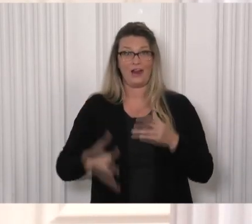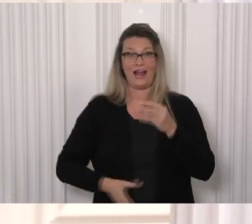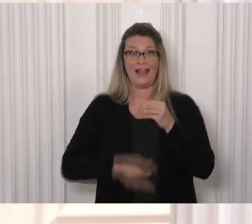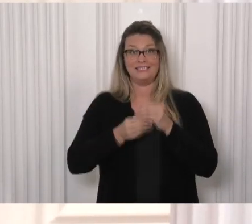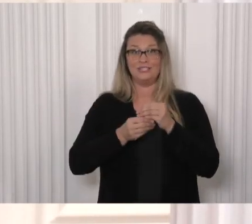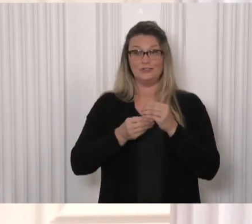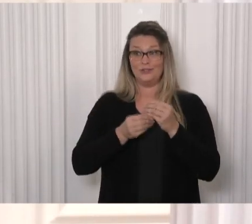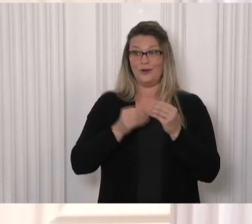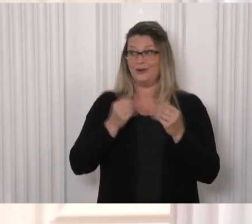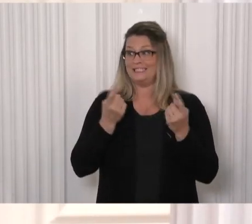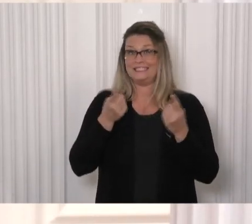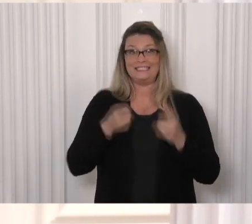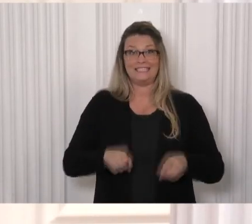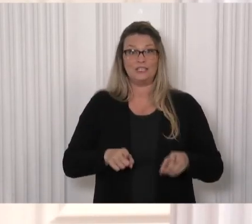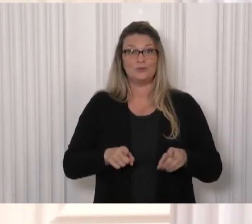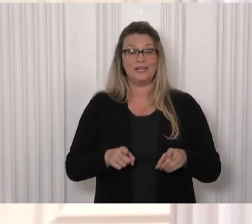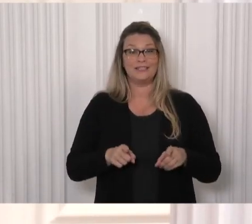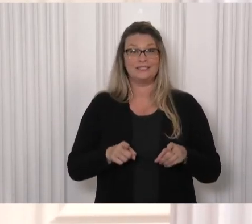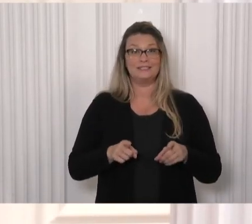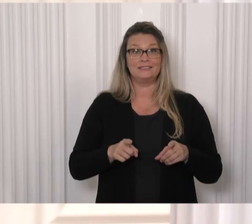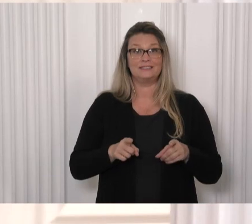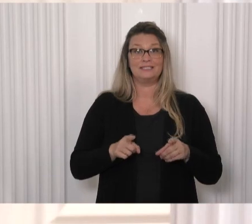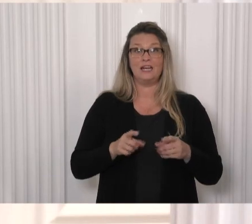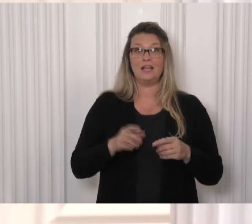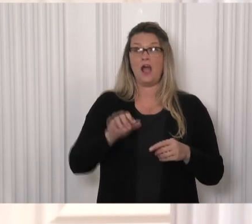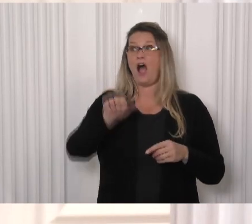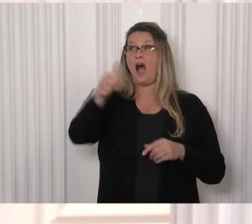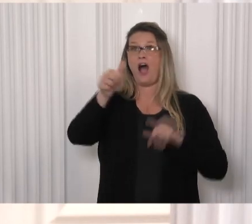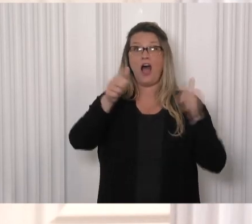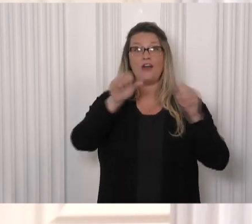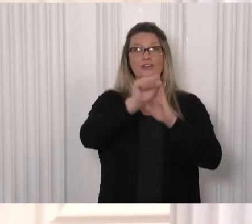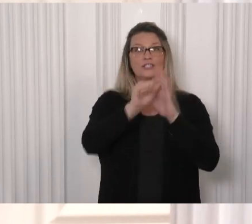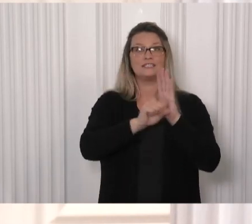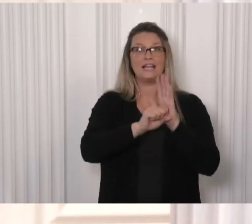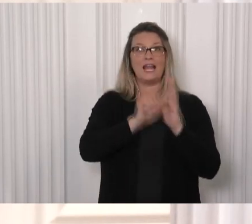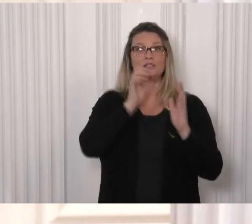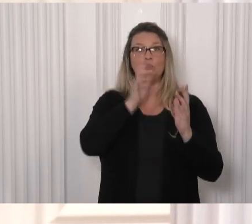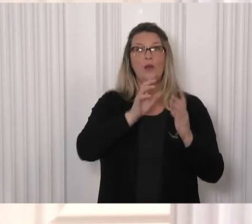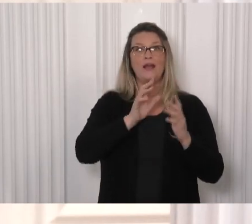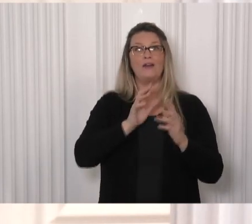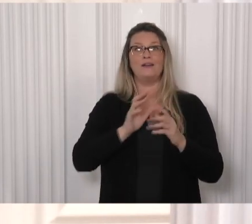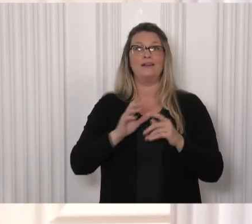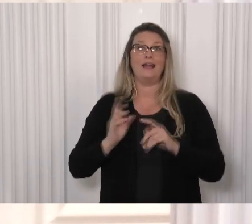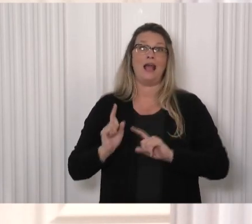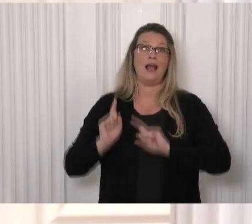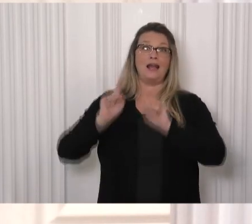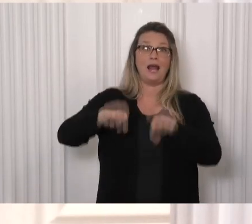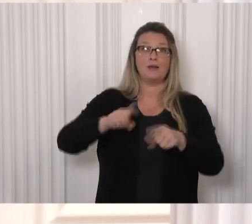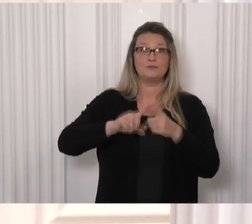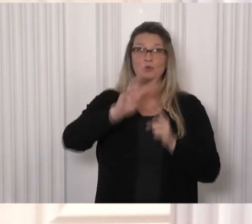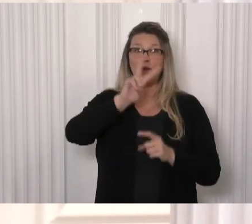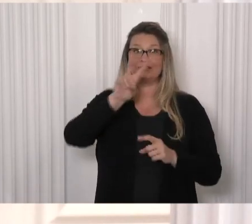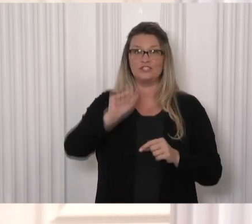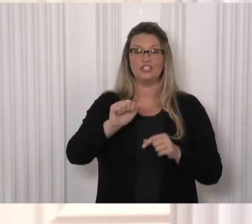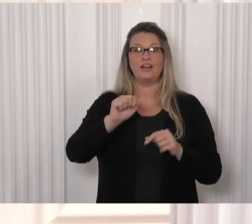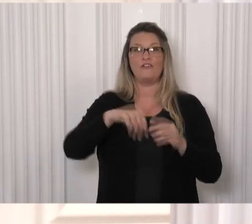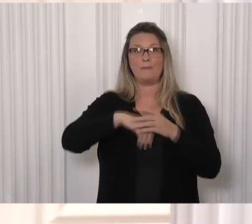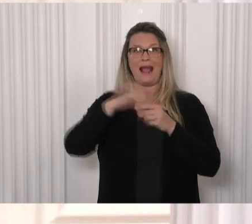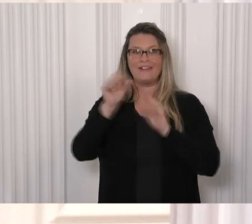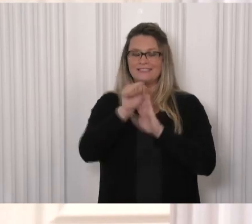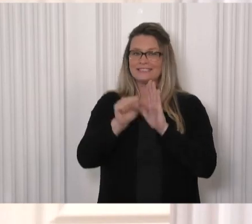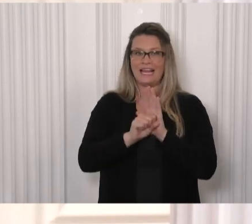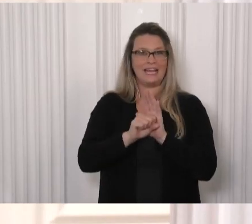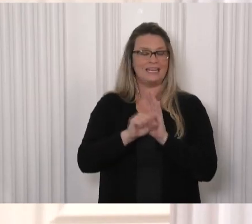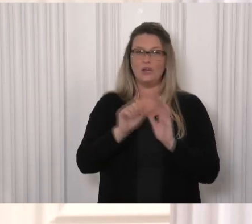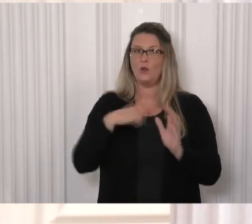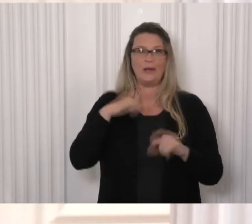to play. You've had additional states that could flood us with out-of-state visitors, which is toxic in every way.